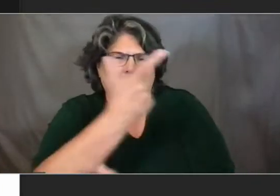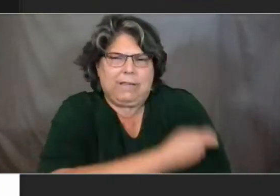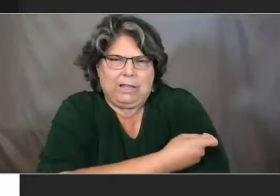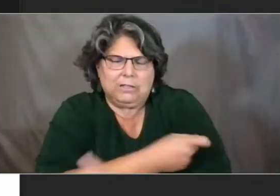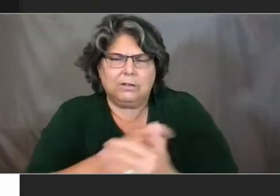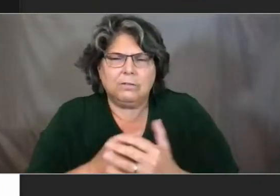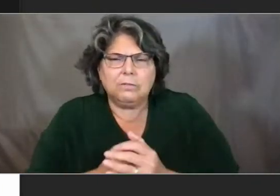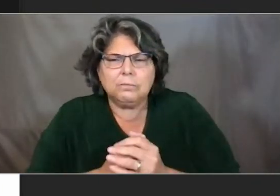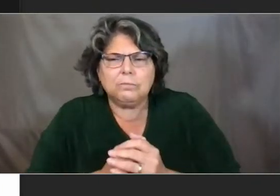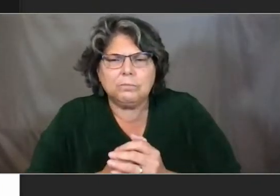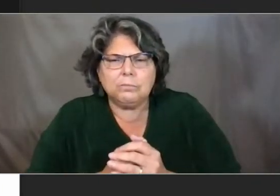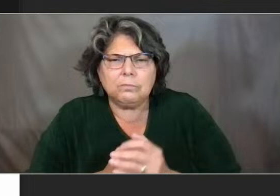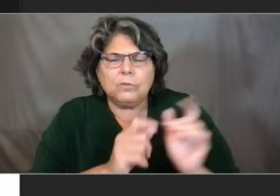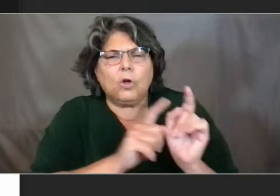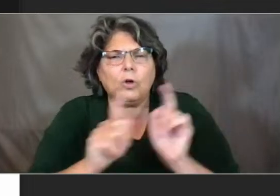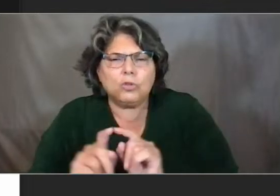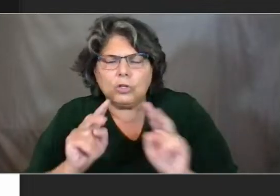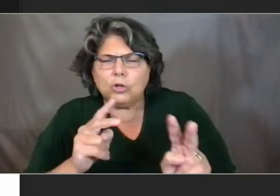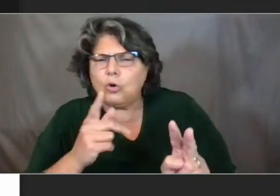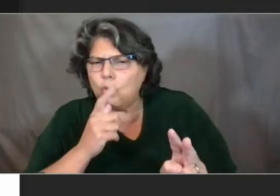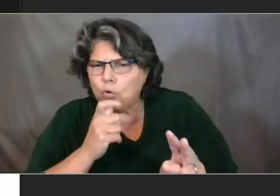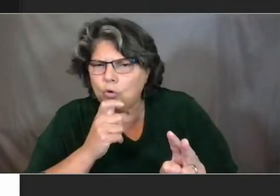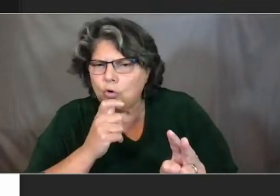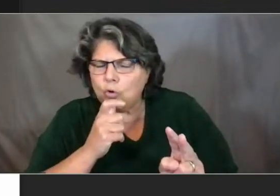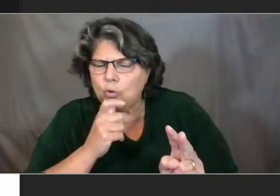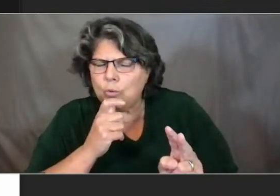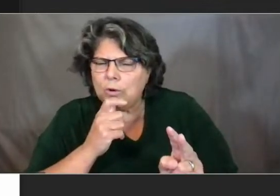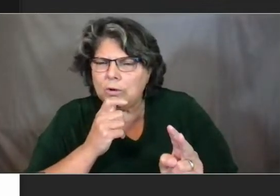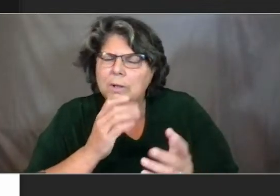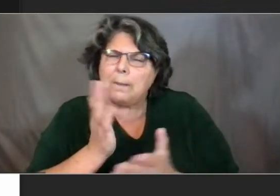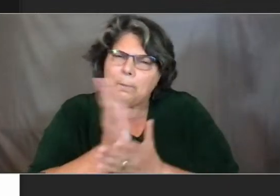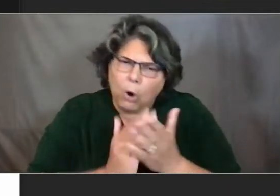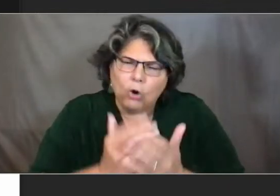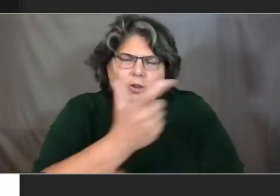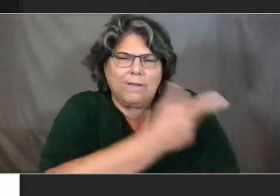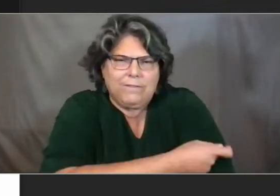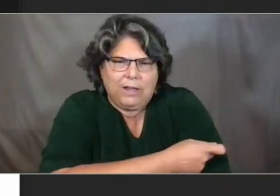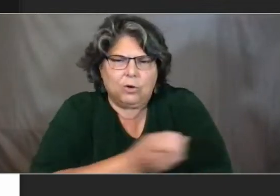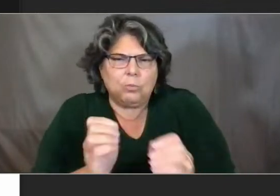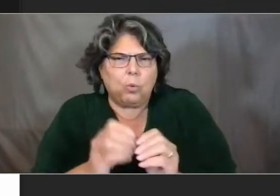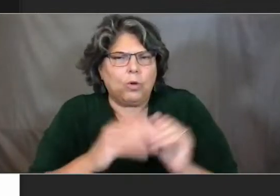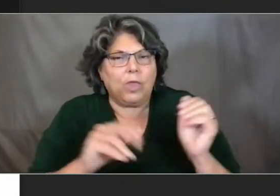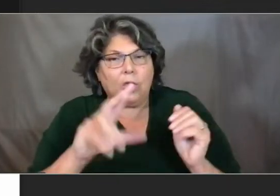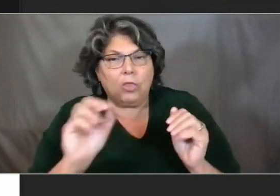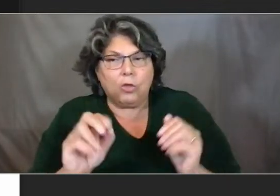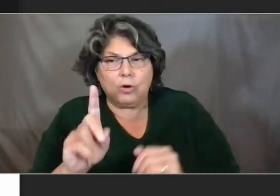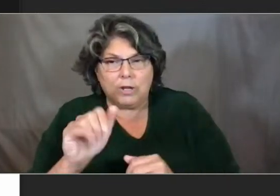also looked at partially vaccinated that have been greater than 30 days. This is showing that about